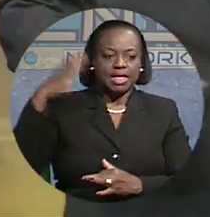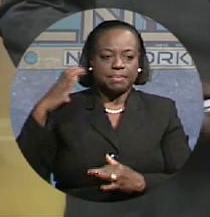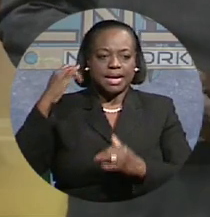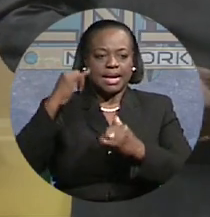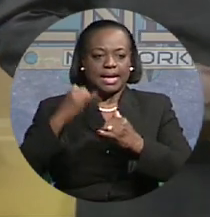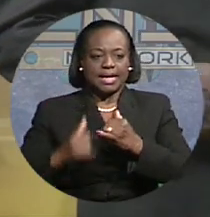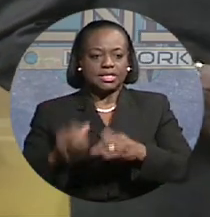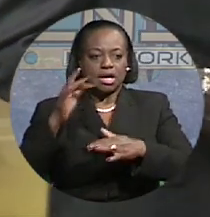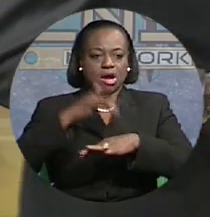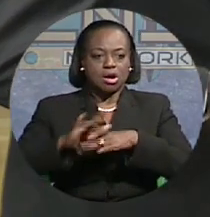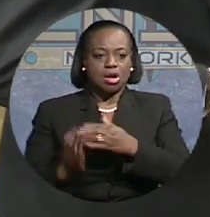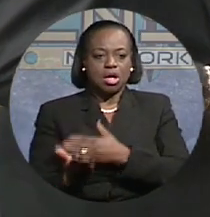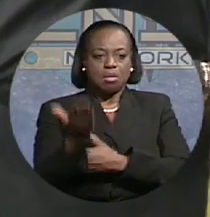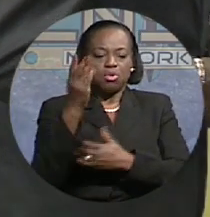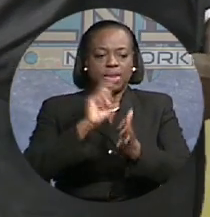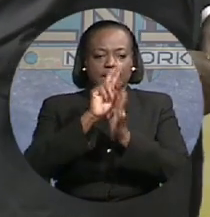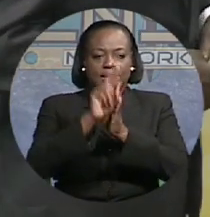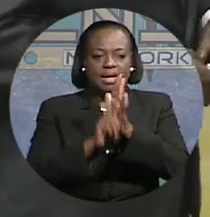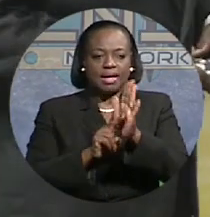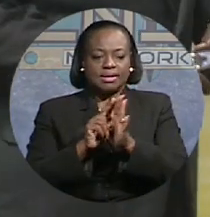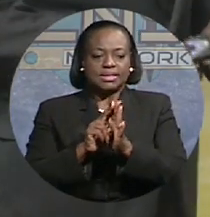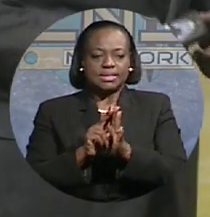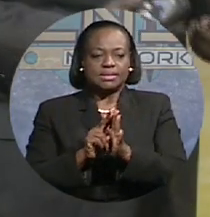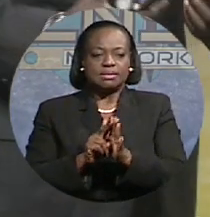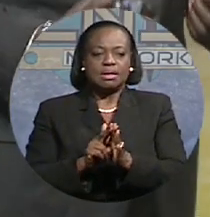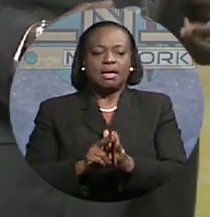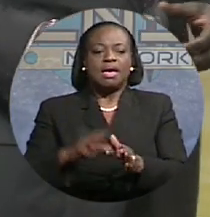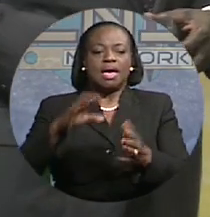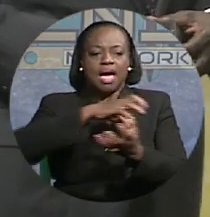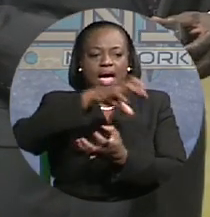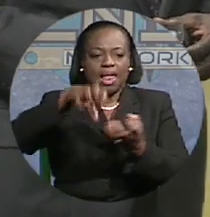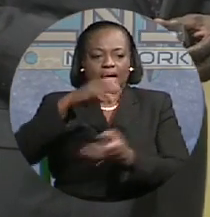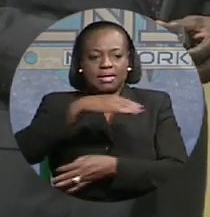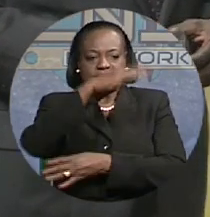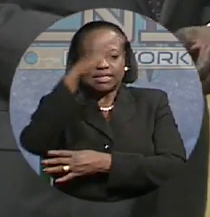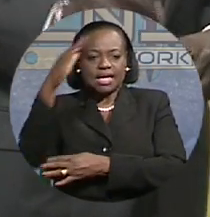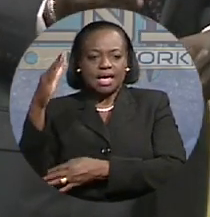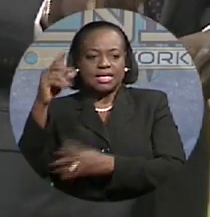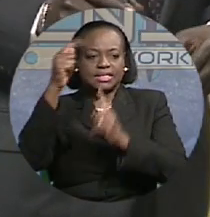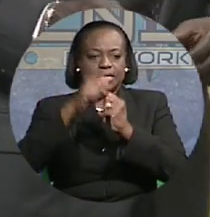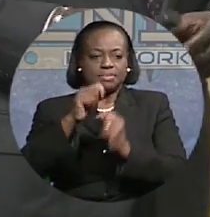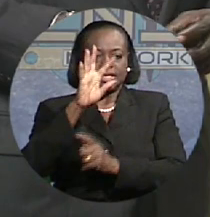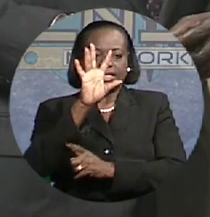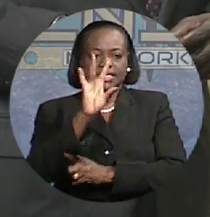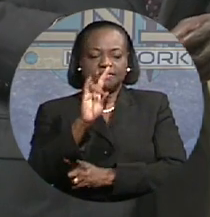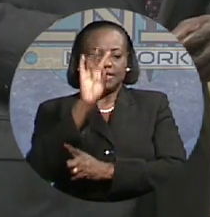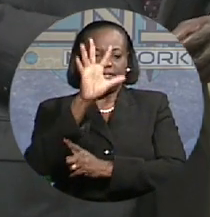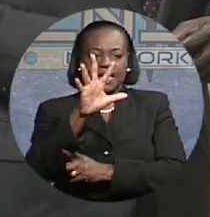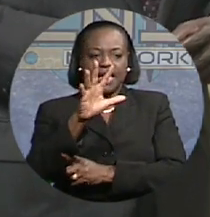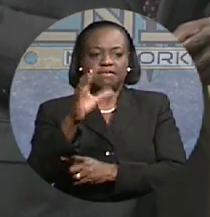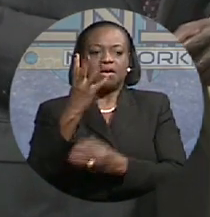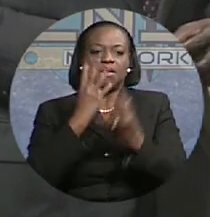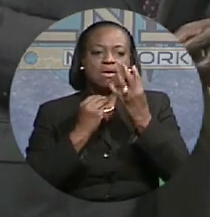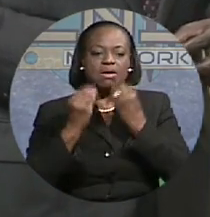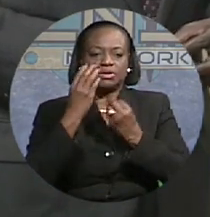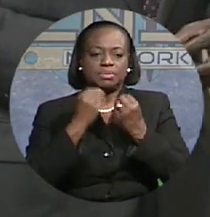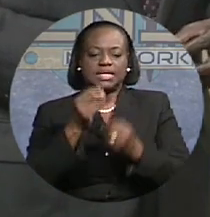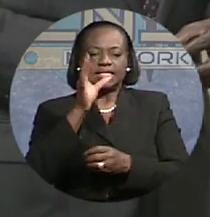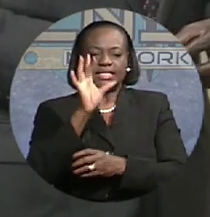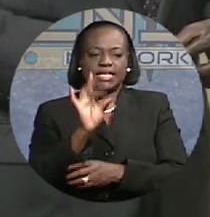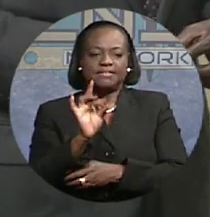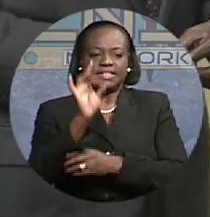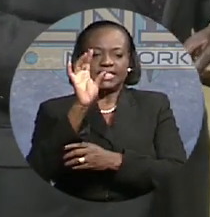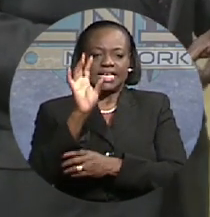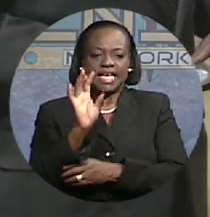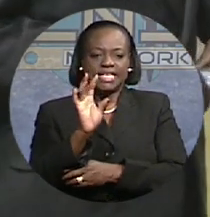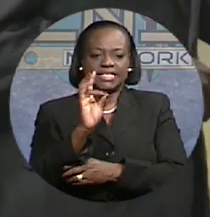But outside of our studios just now, we have mostly cloudy skies, temperatures 75 degrees, relative humidity 78%. Your winds out of the